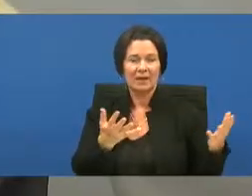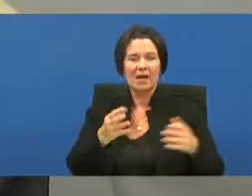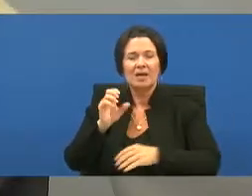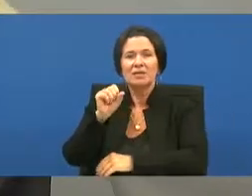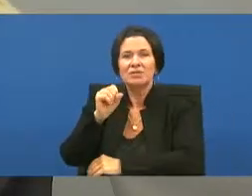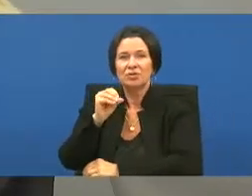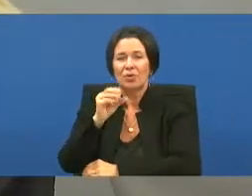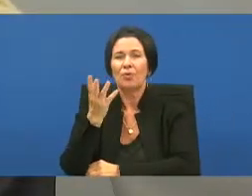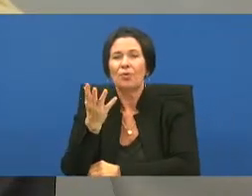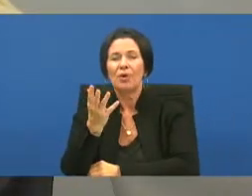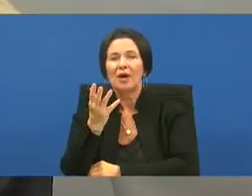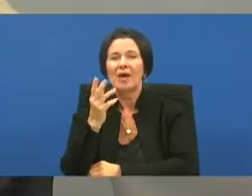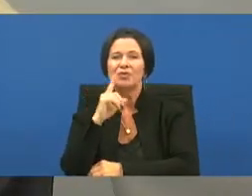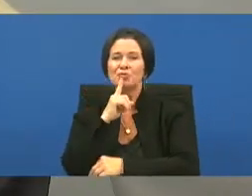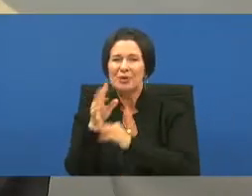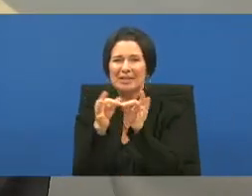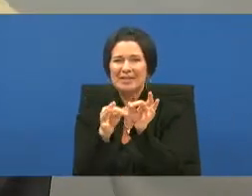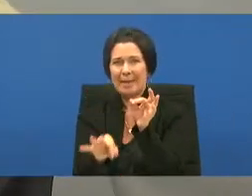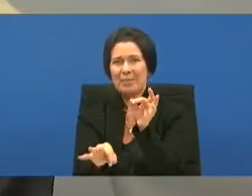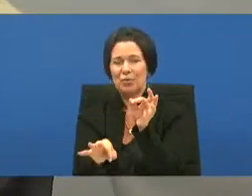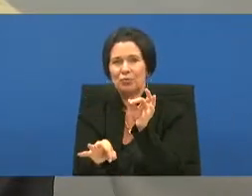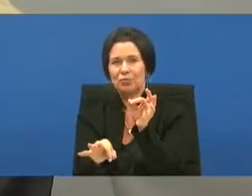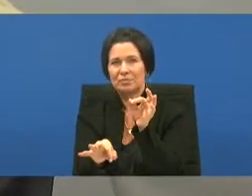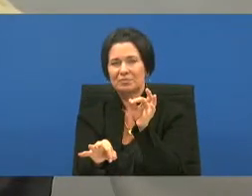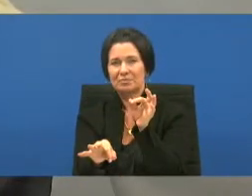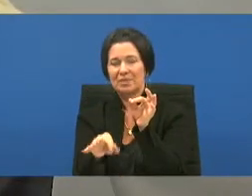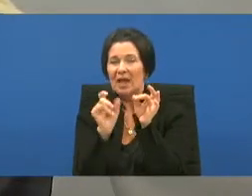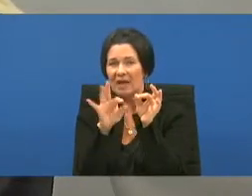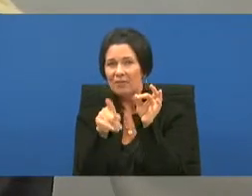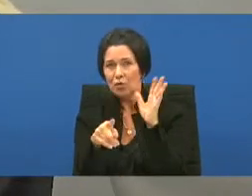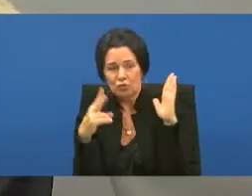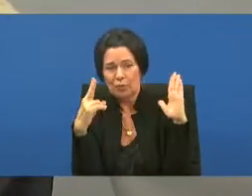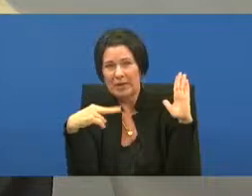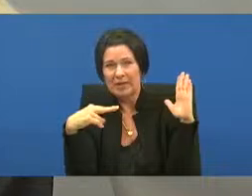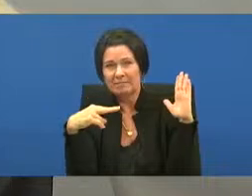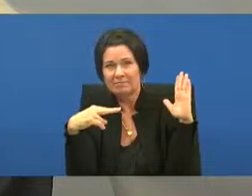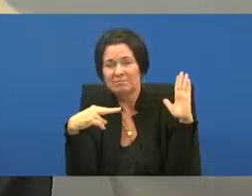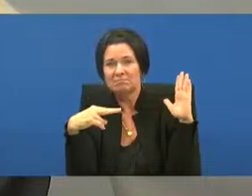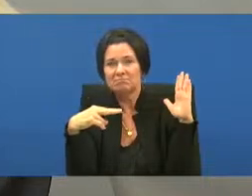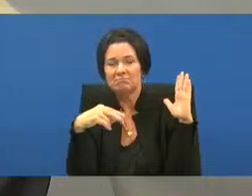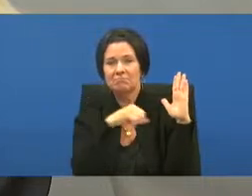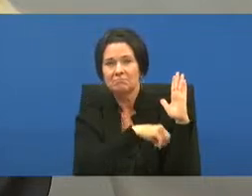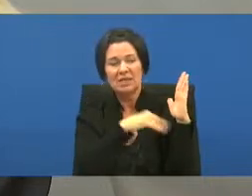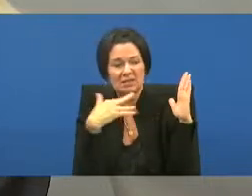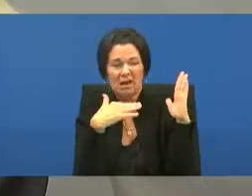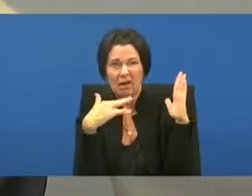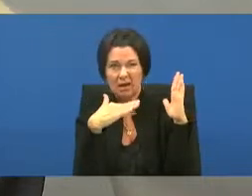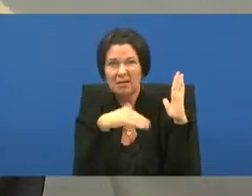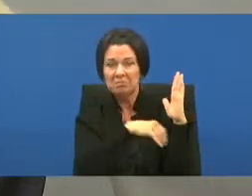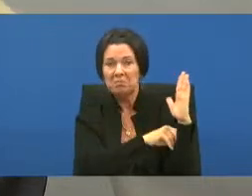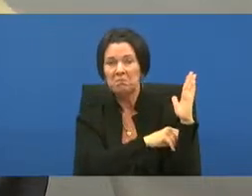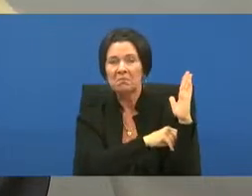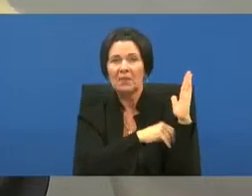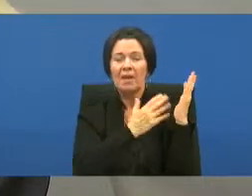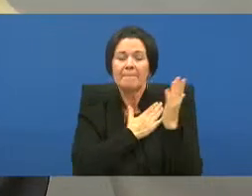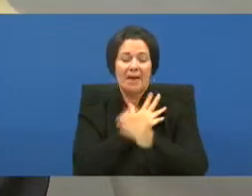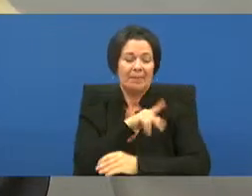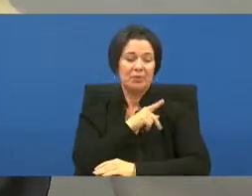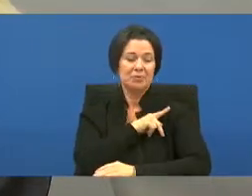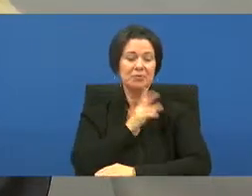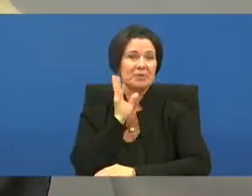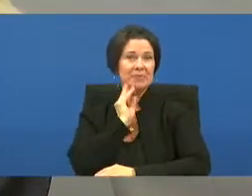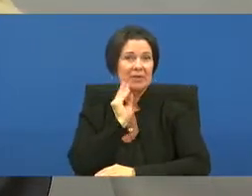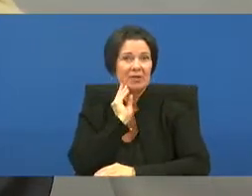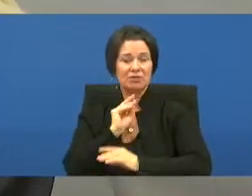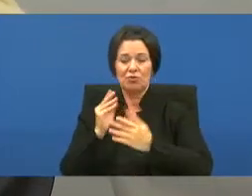once you've been here a while and you actually study it and get to know it. But what I would like to tell you is my personal experience throughout this